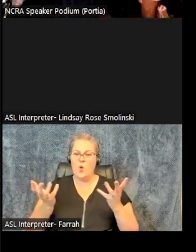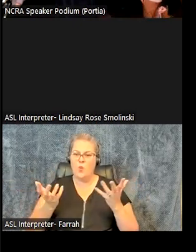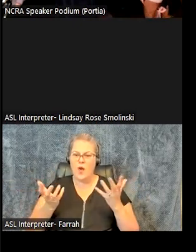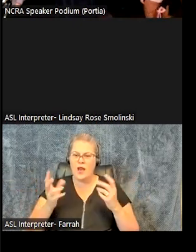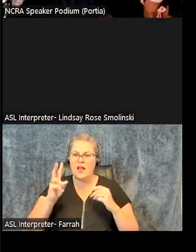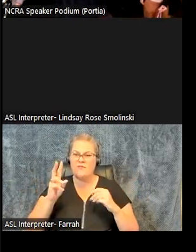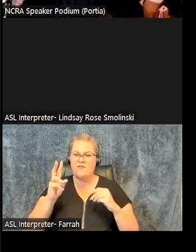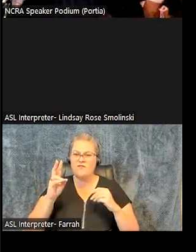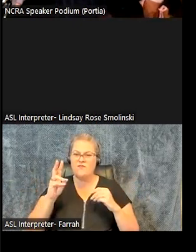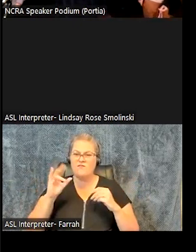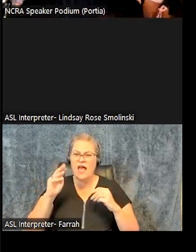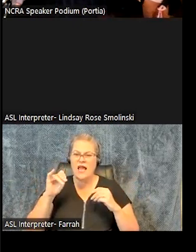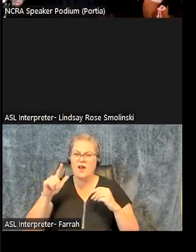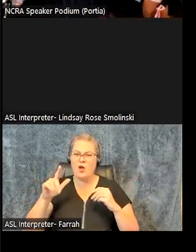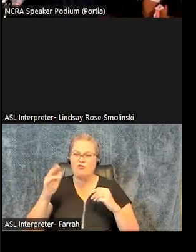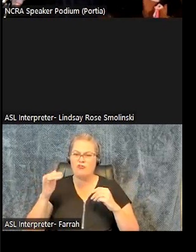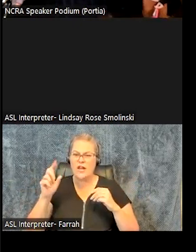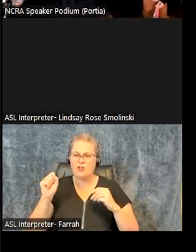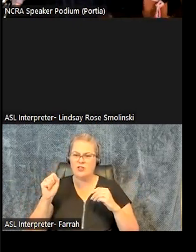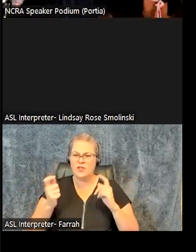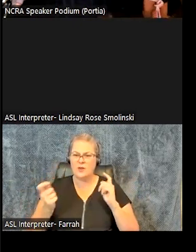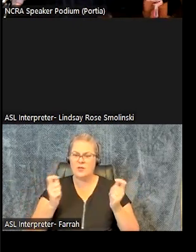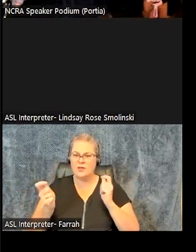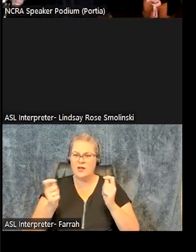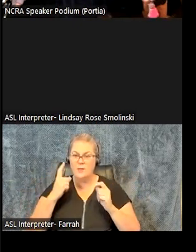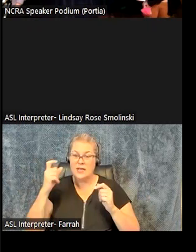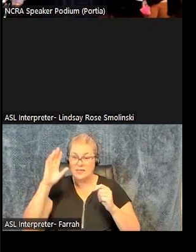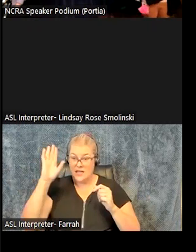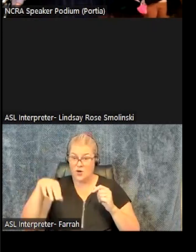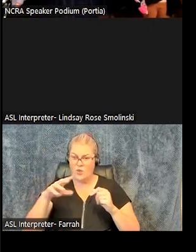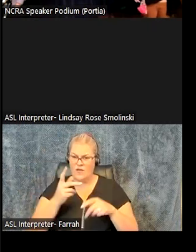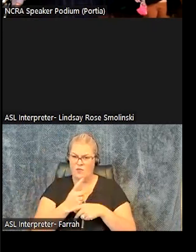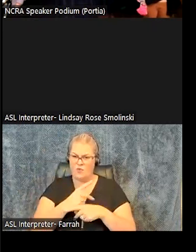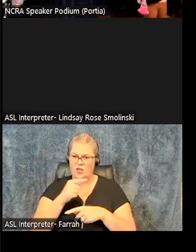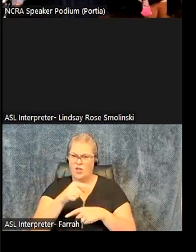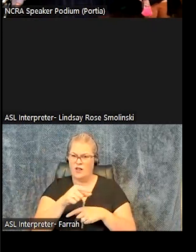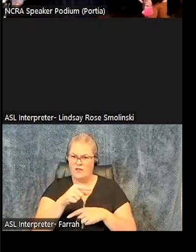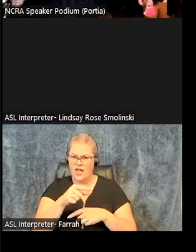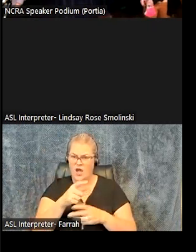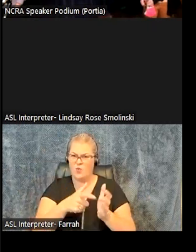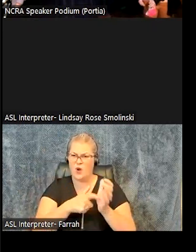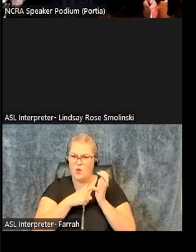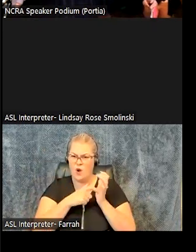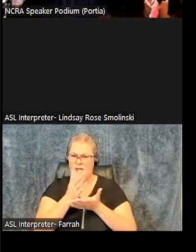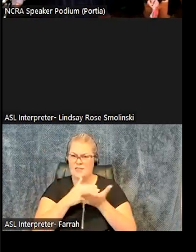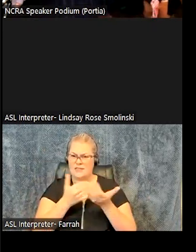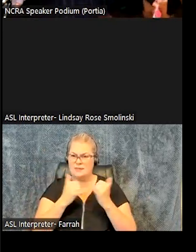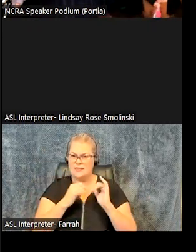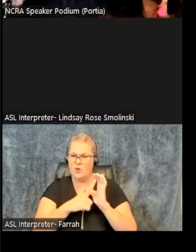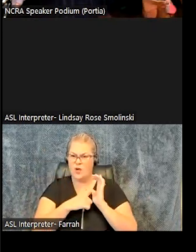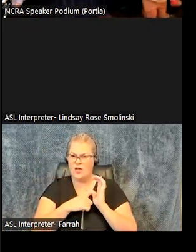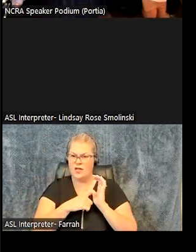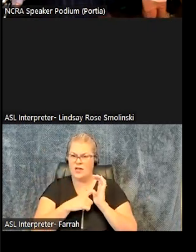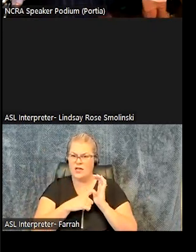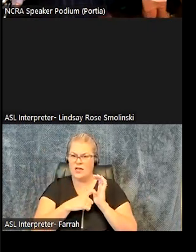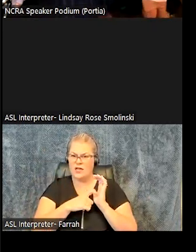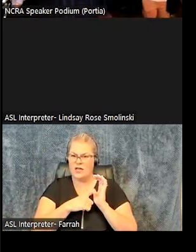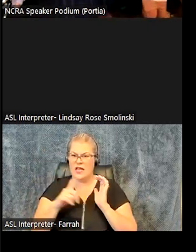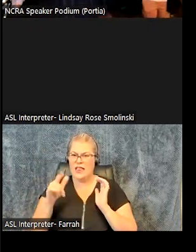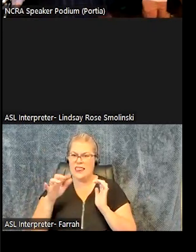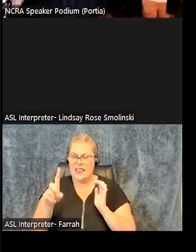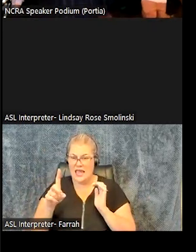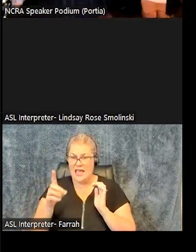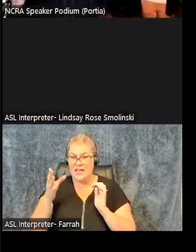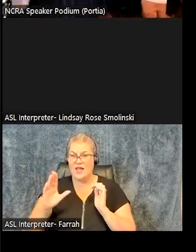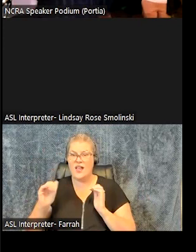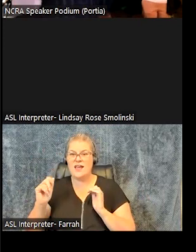utilized for, since I know that the production of vinyl records required and some still require a significant amount of lead cadmium?